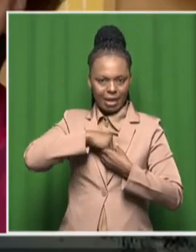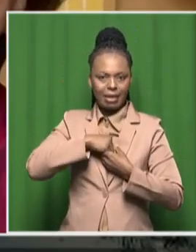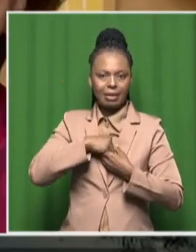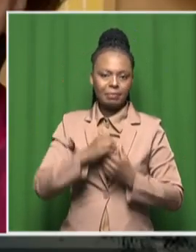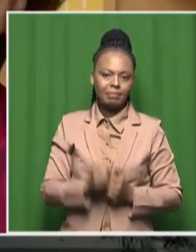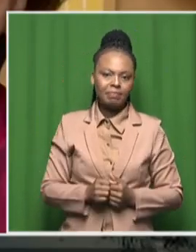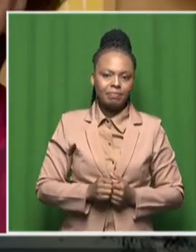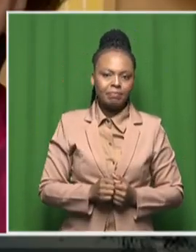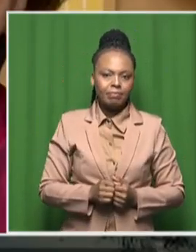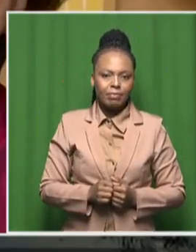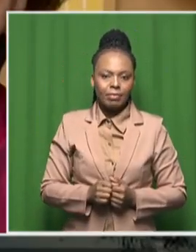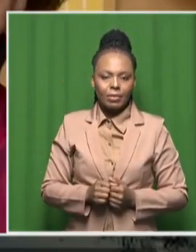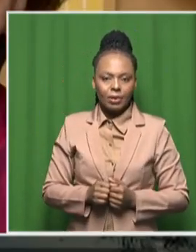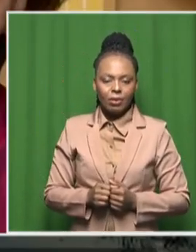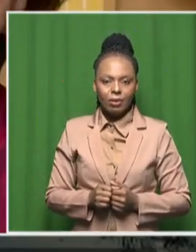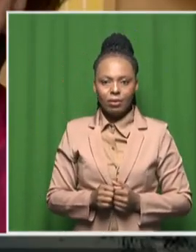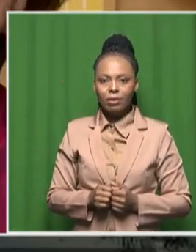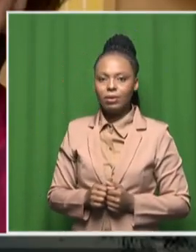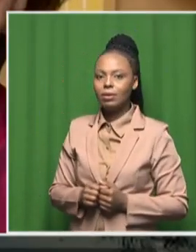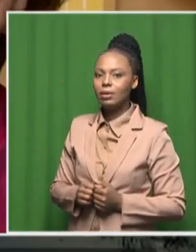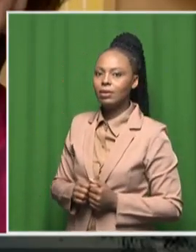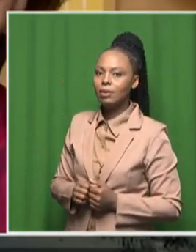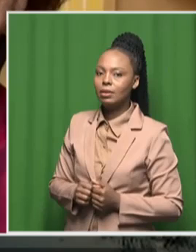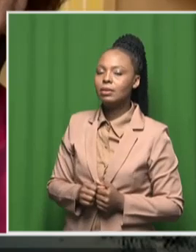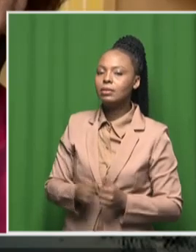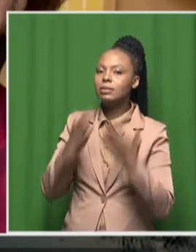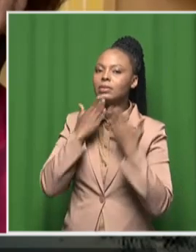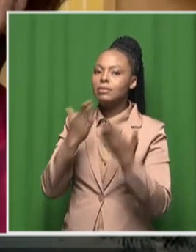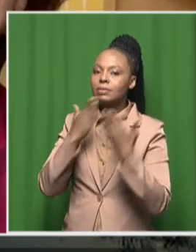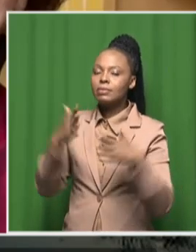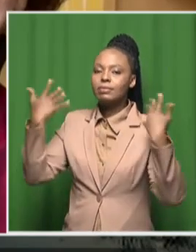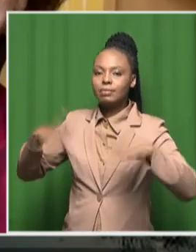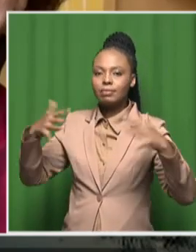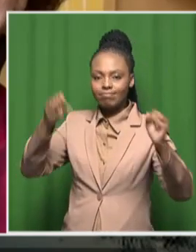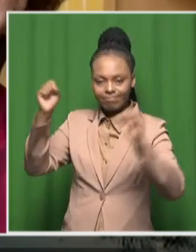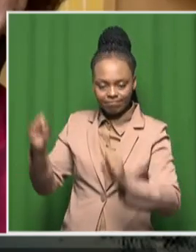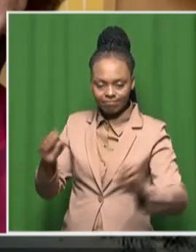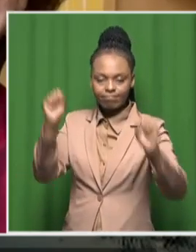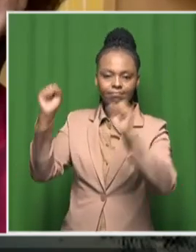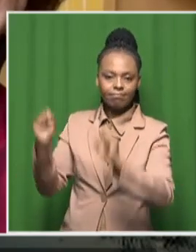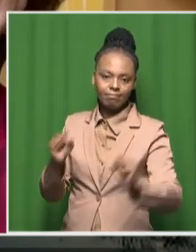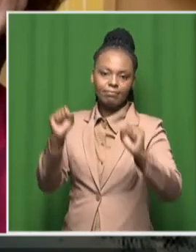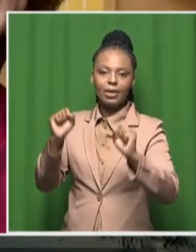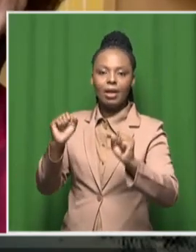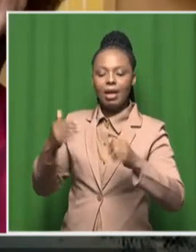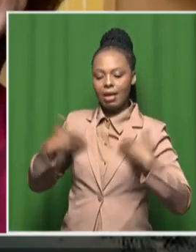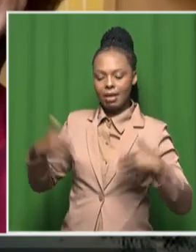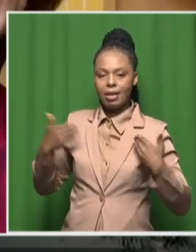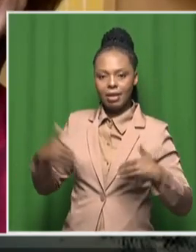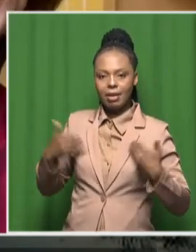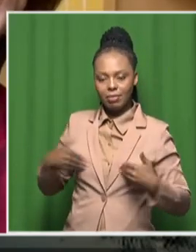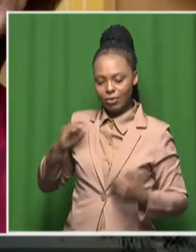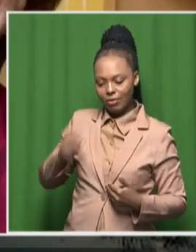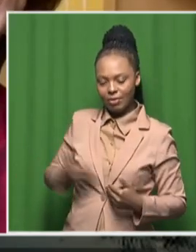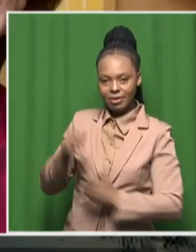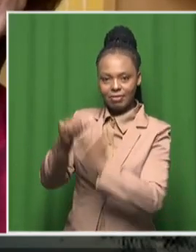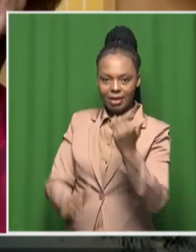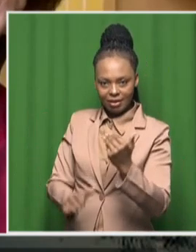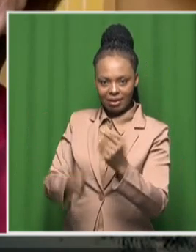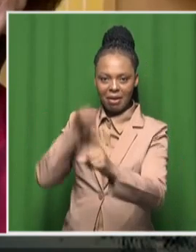Ramphele, lovely chatting to you. Thank you so much for sharing your thoughts with us, and happy Women's Month. We certainly hope that you will continue being that imbowodo that